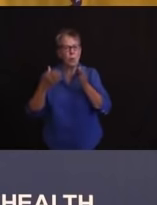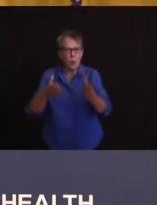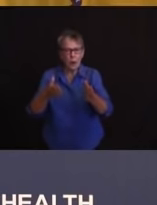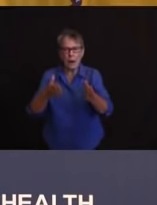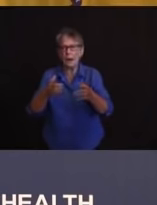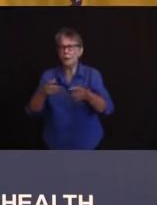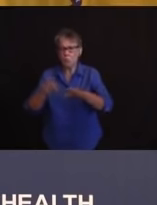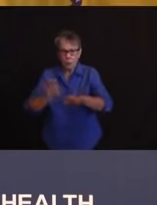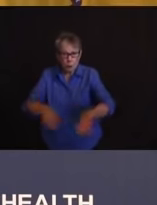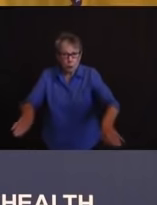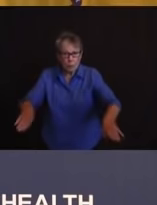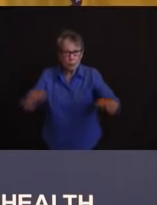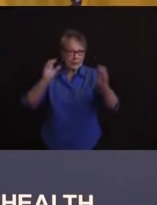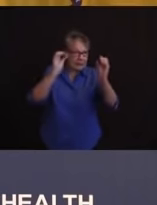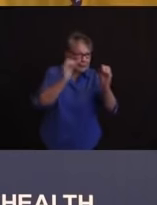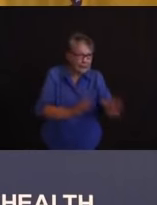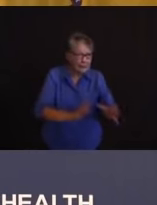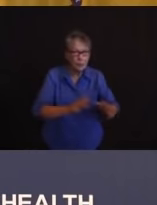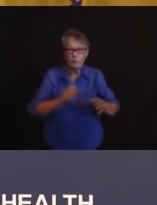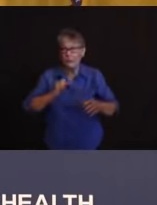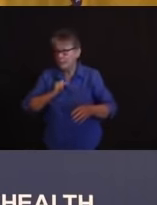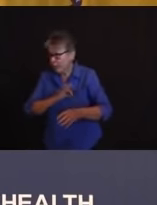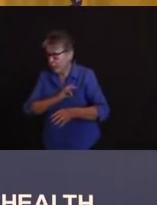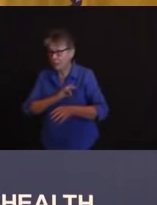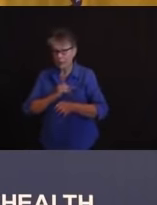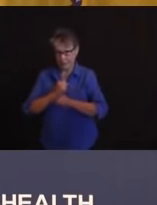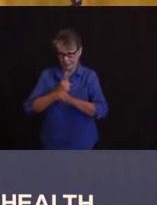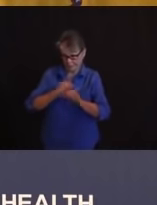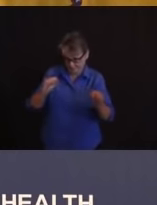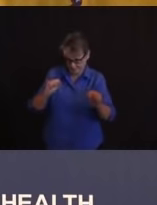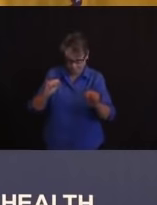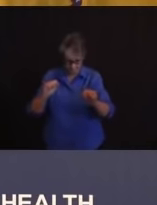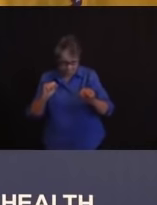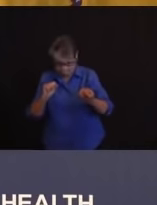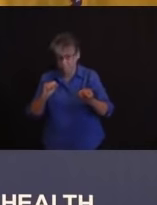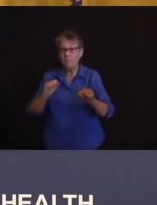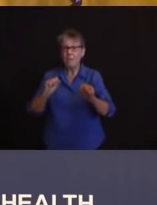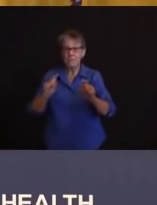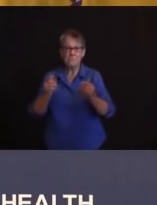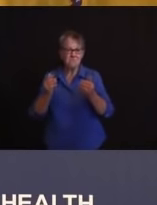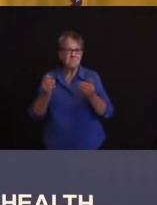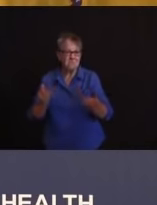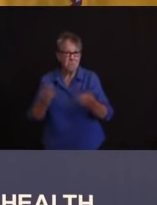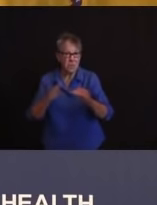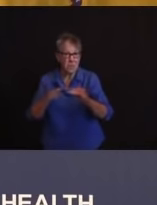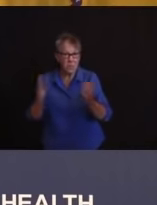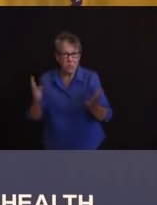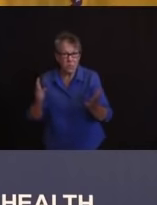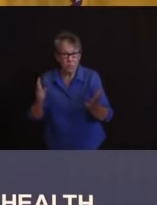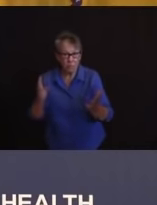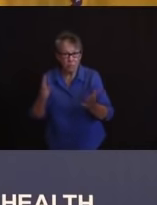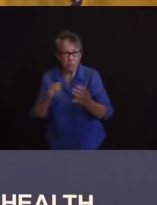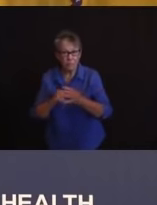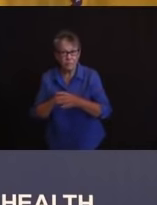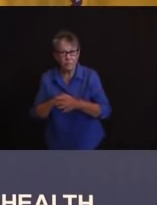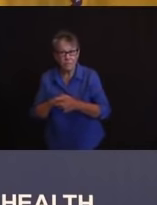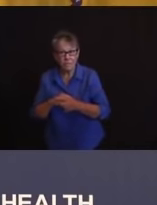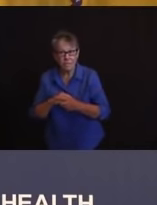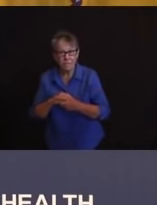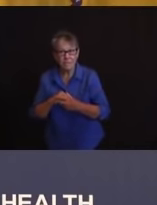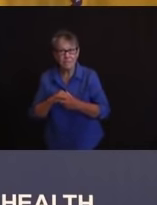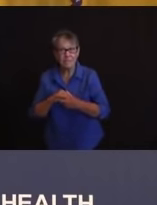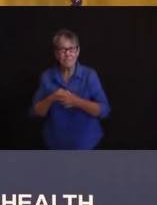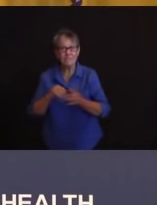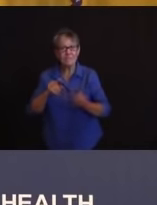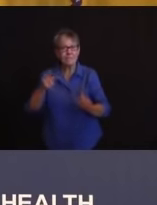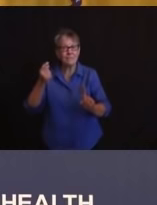the kids, the teachers, the administrators, the parents and grandparents to whom these kids will go home to. And we're